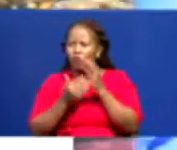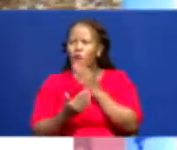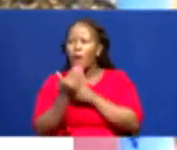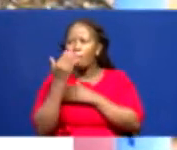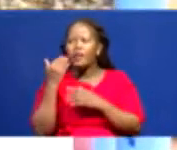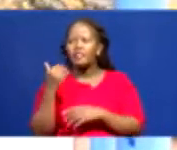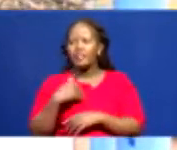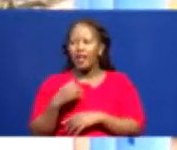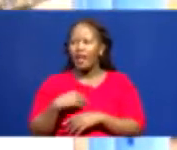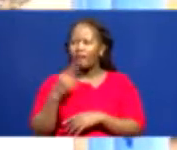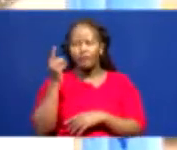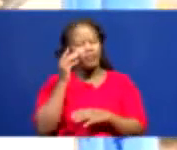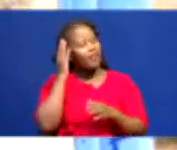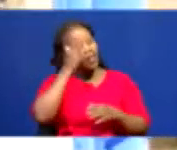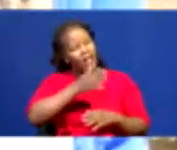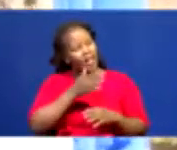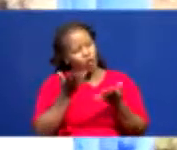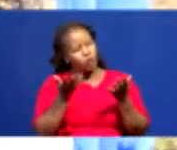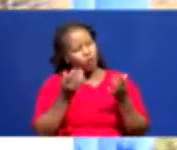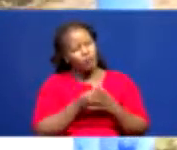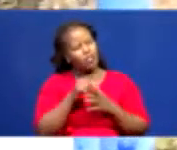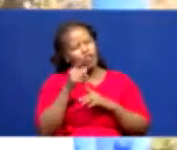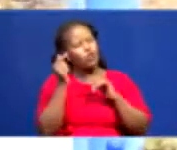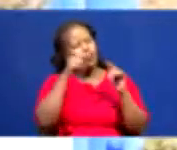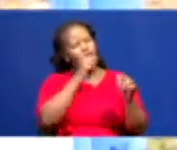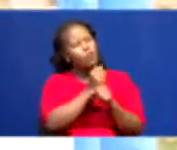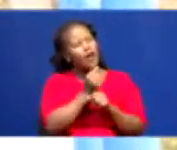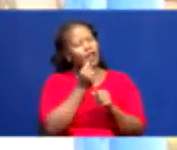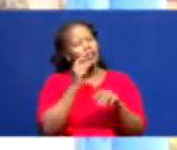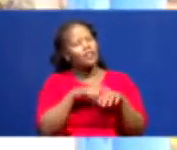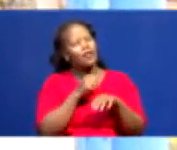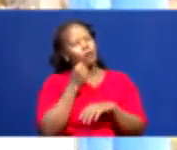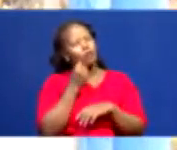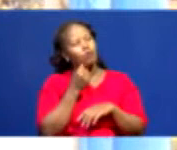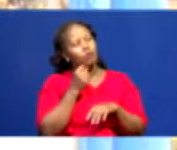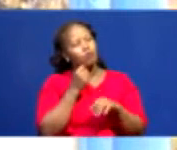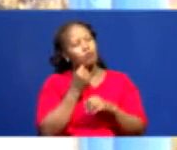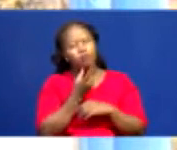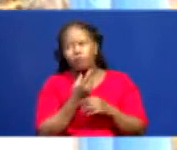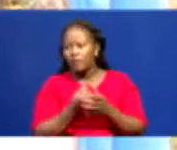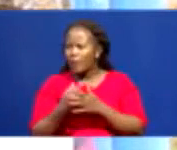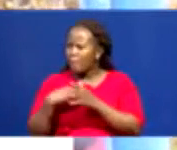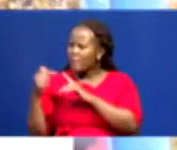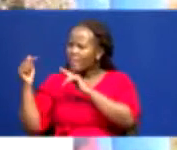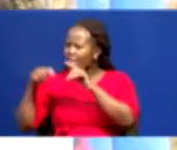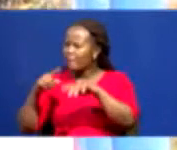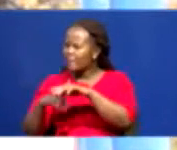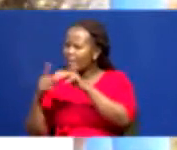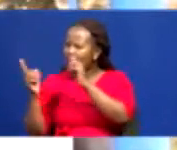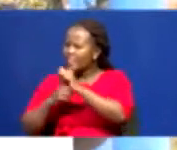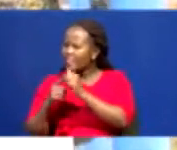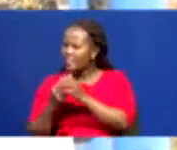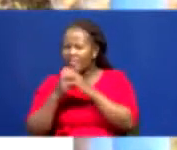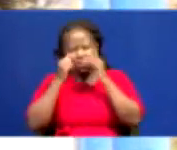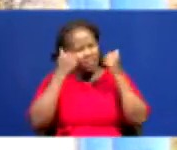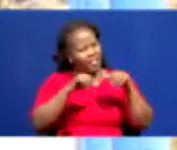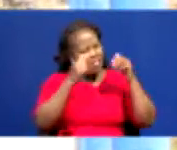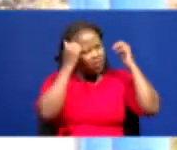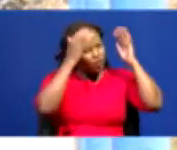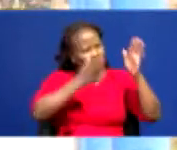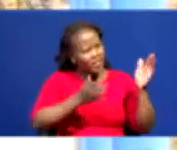Sylvester Nyongesa. Habari yako? Nzuri sana. Ulingia kazini saa ngapi? Nimeingia saa 12 kamili. Ehe, kuna wanafunzi ambao waliingia